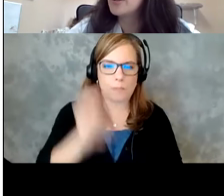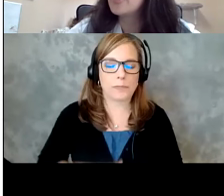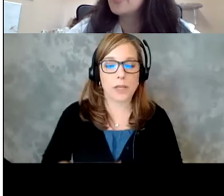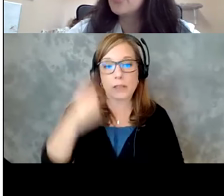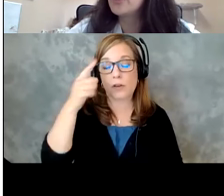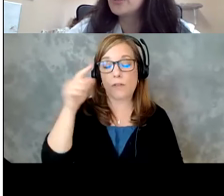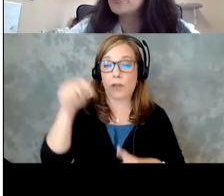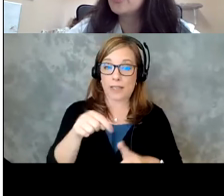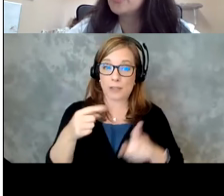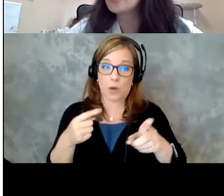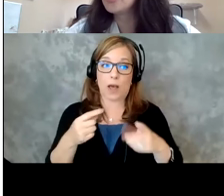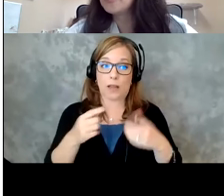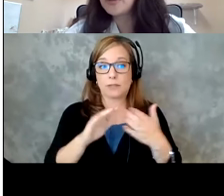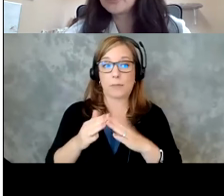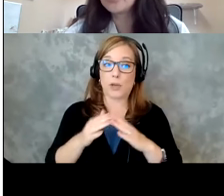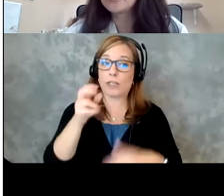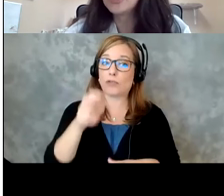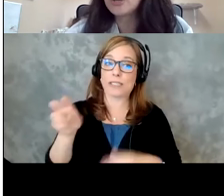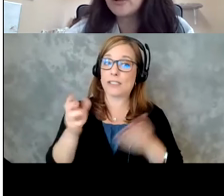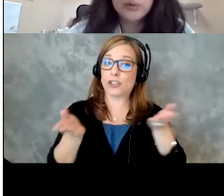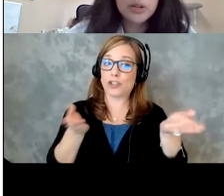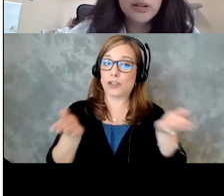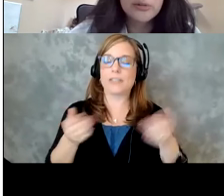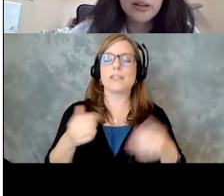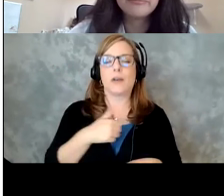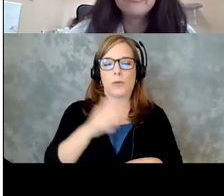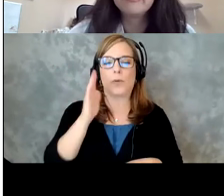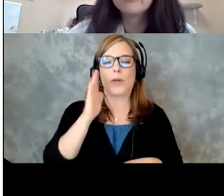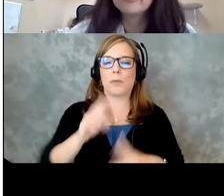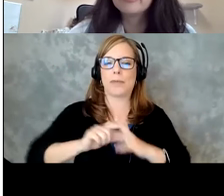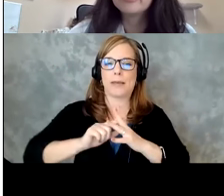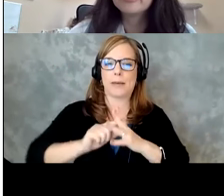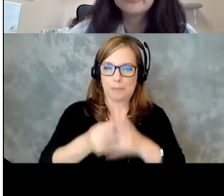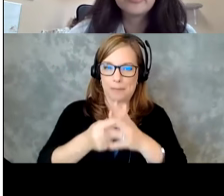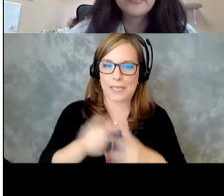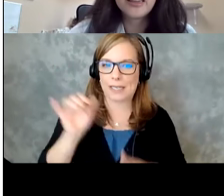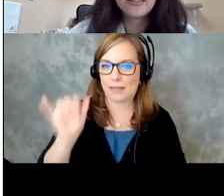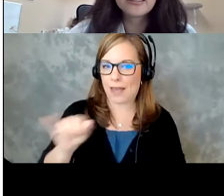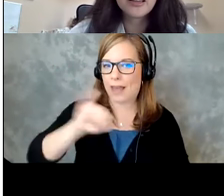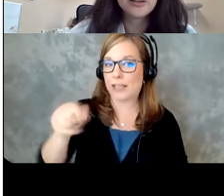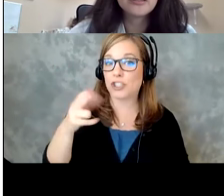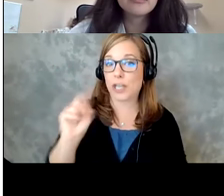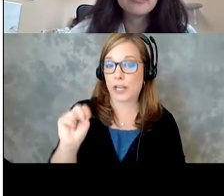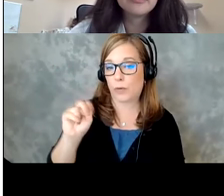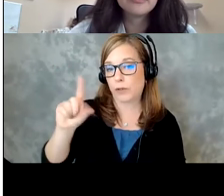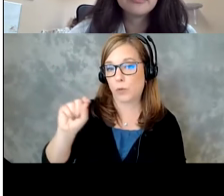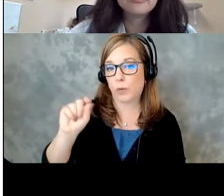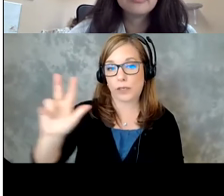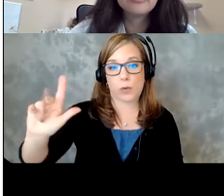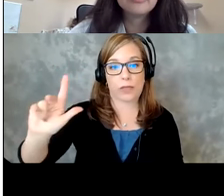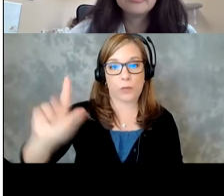support, we will be implementing this in January 2023. Okay, next slide,